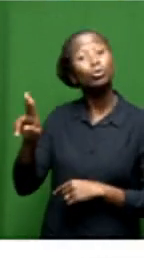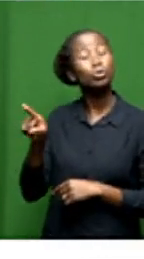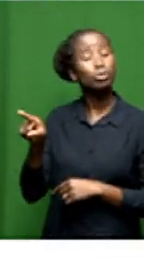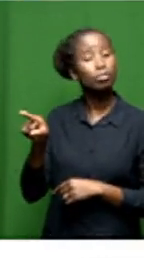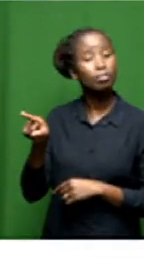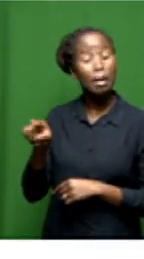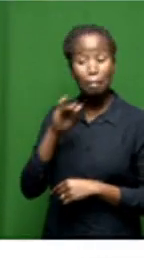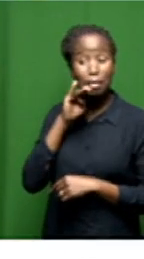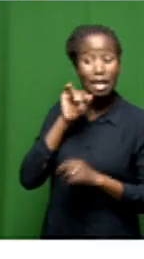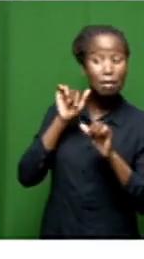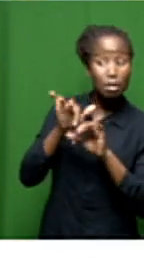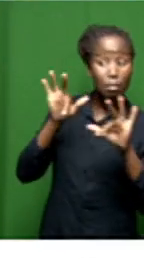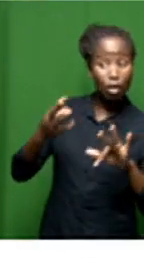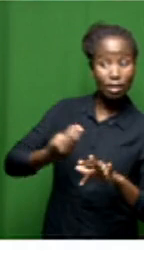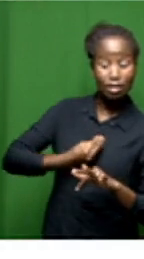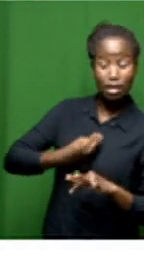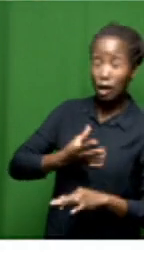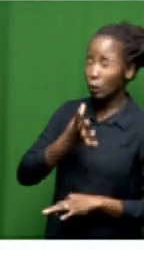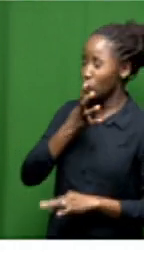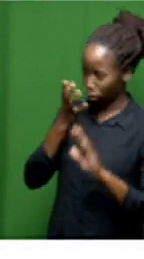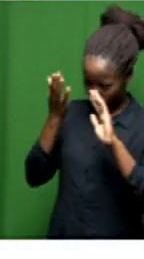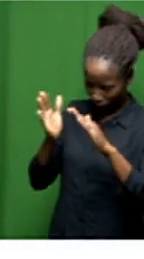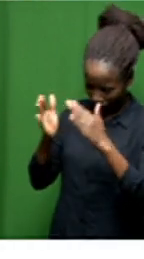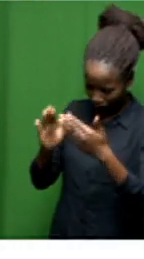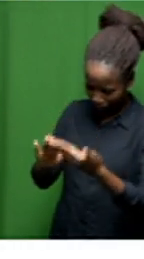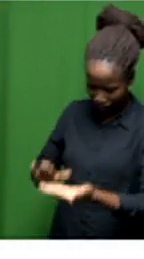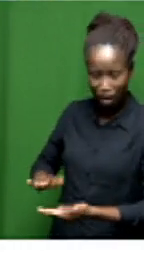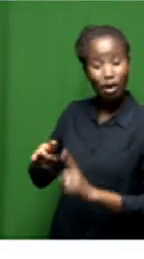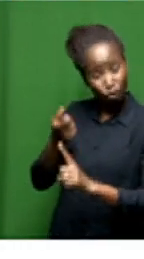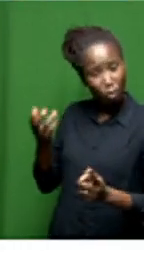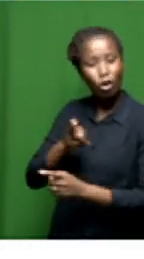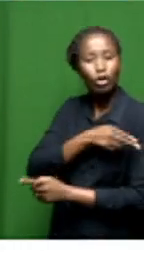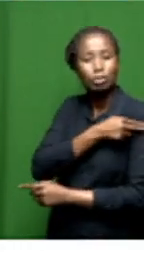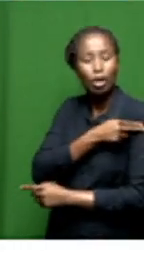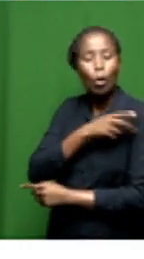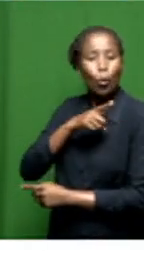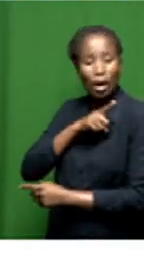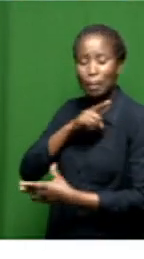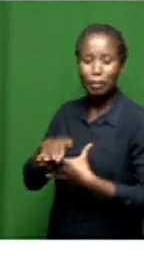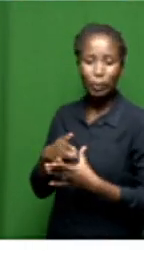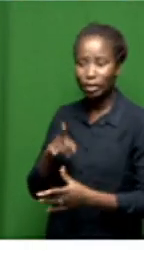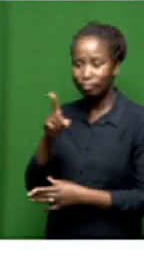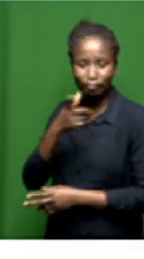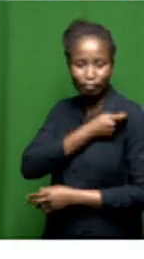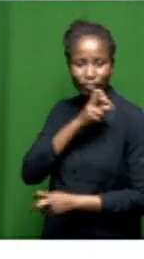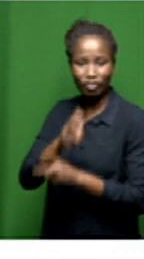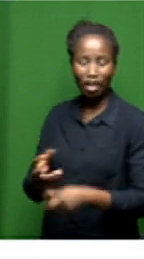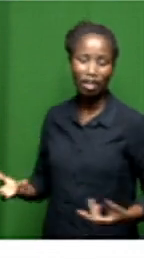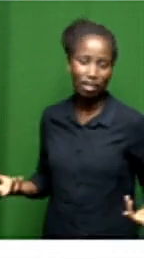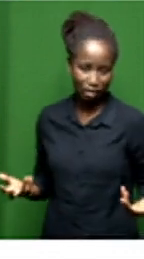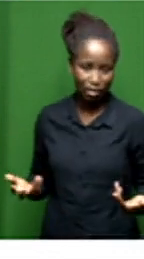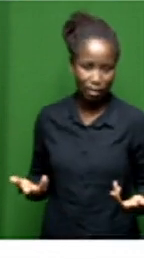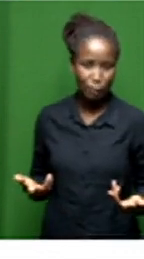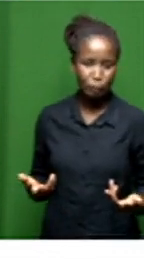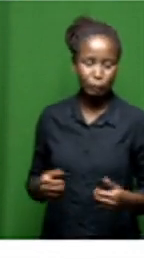Or how many young people are actually dying outside in the hospitals because not just a disease now left for only old people as it was